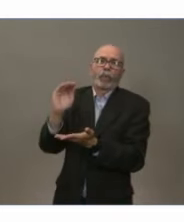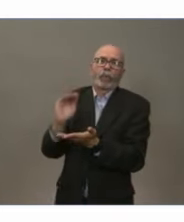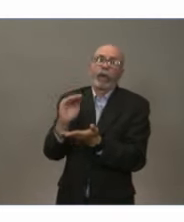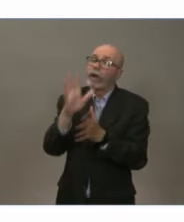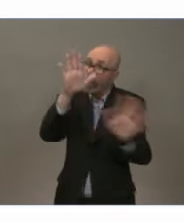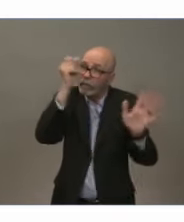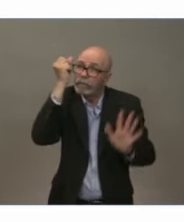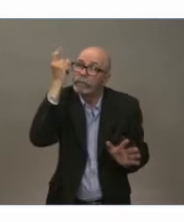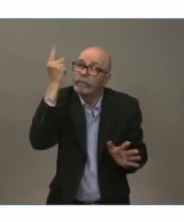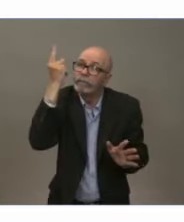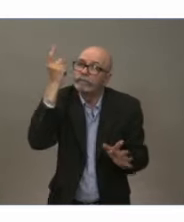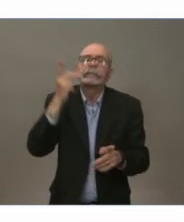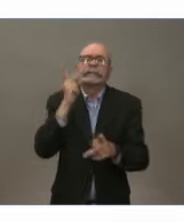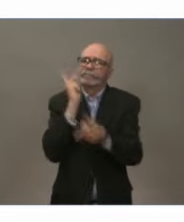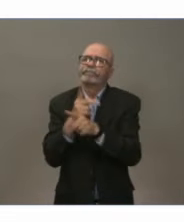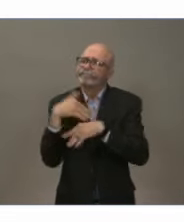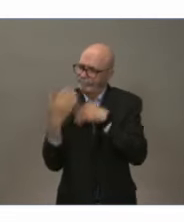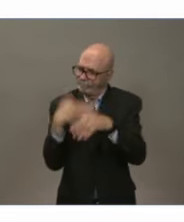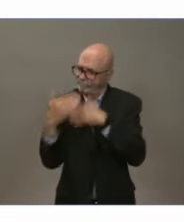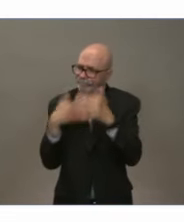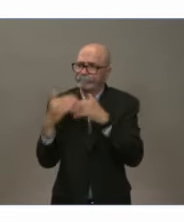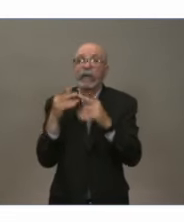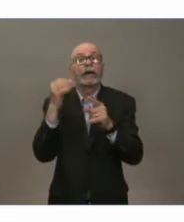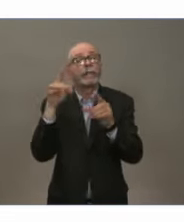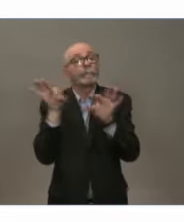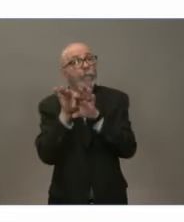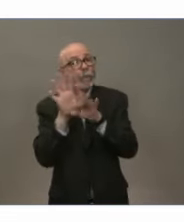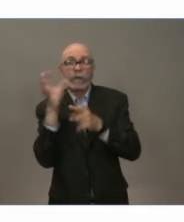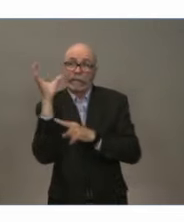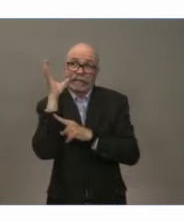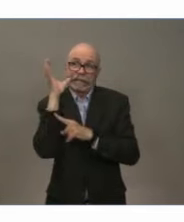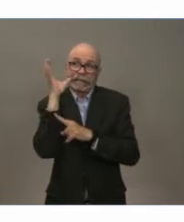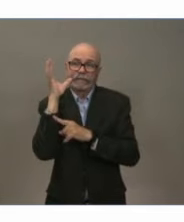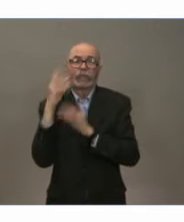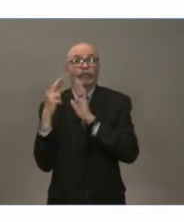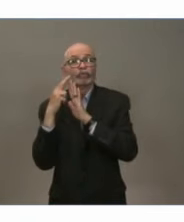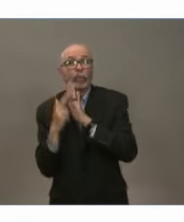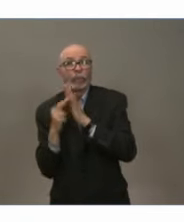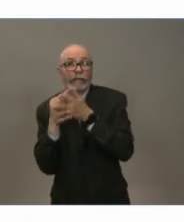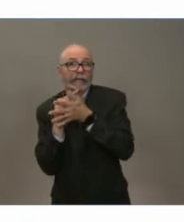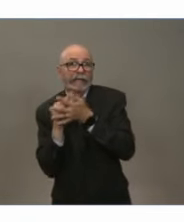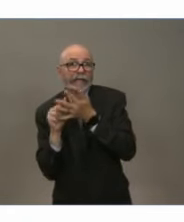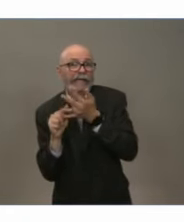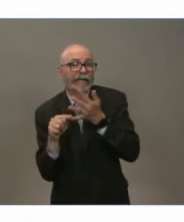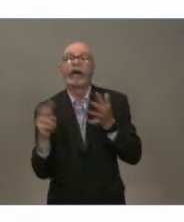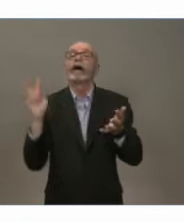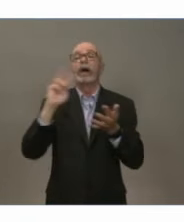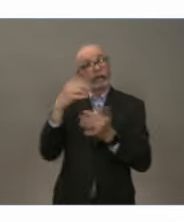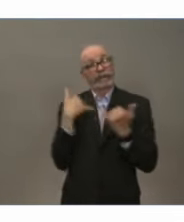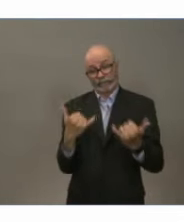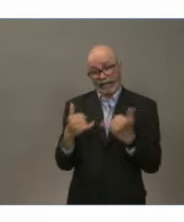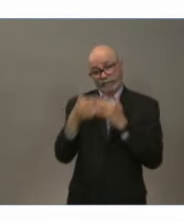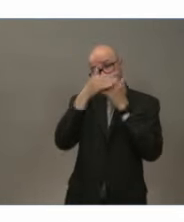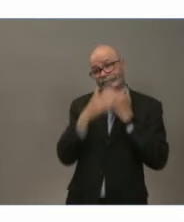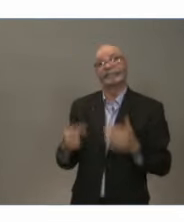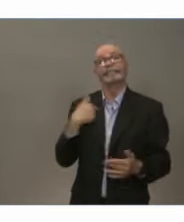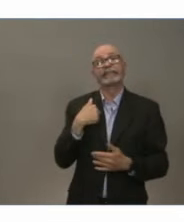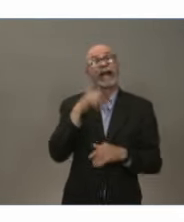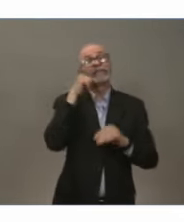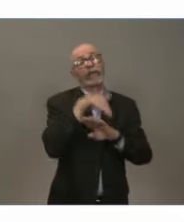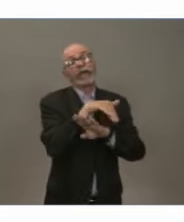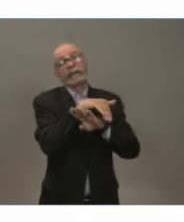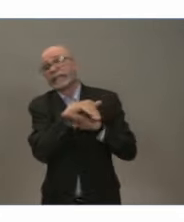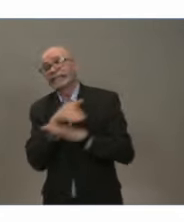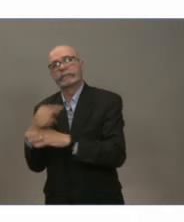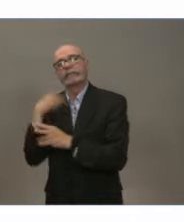advice. And to be perfectly frank, this is the one that keeps me up. This is the one that scares me. And it should scare